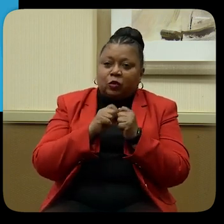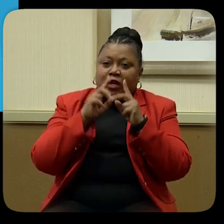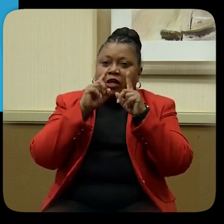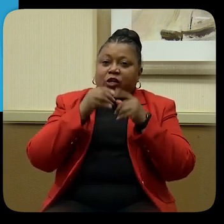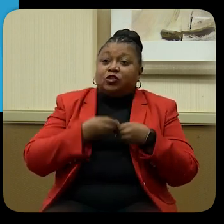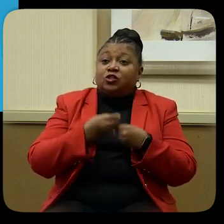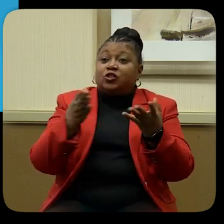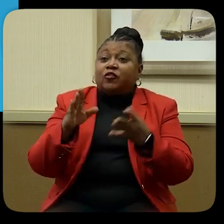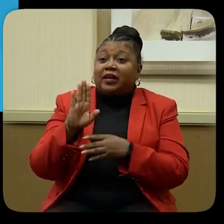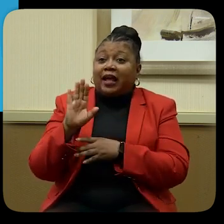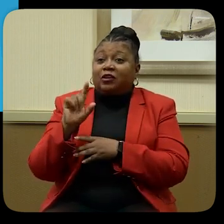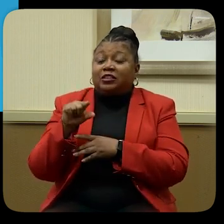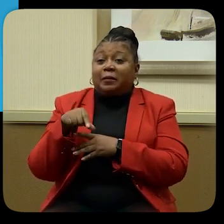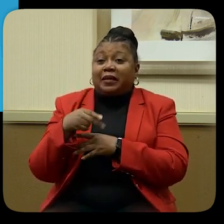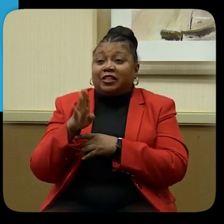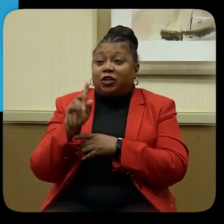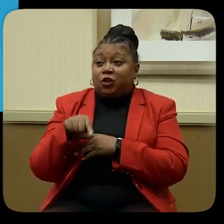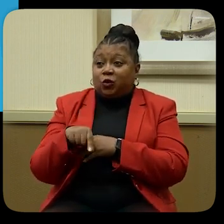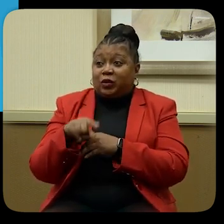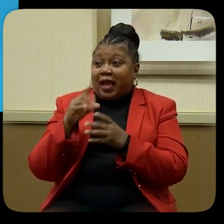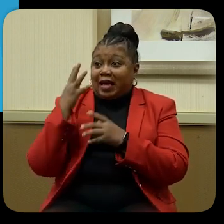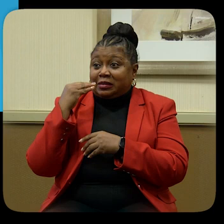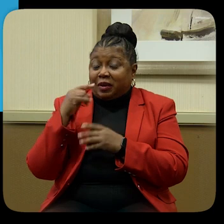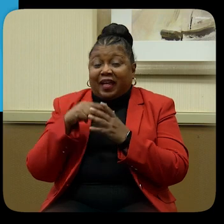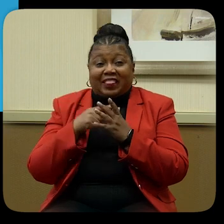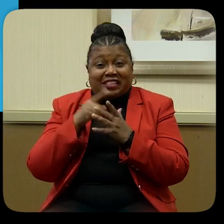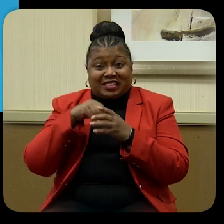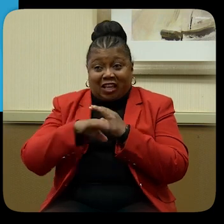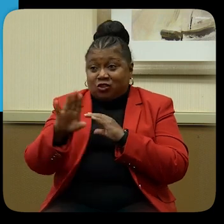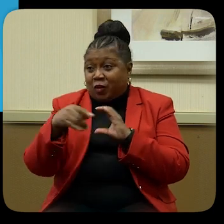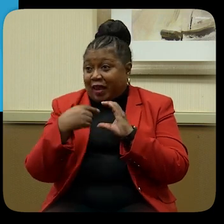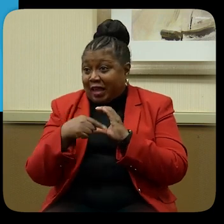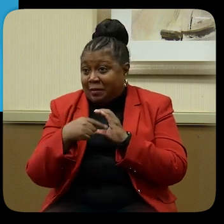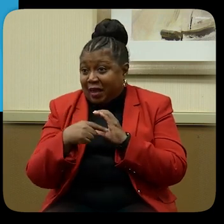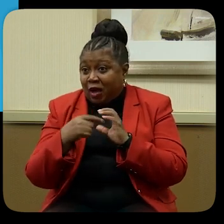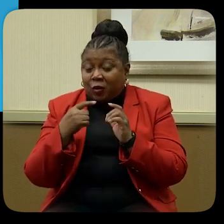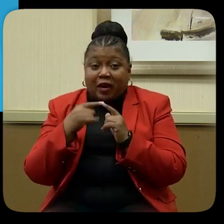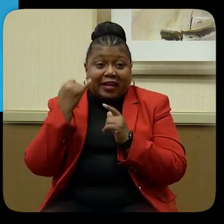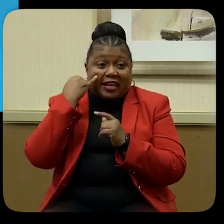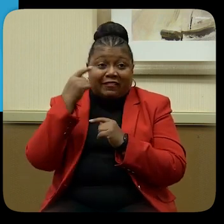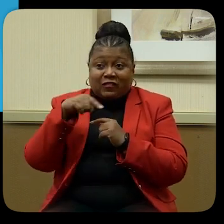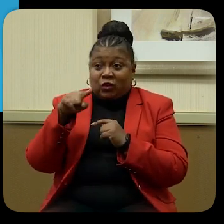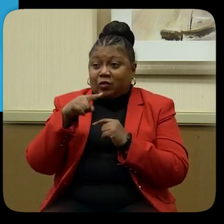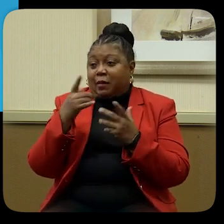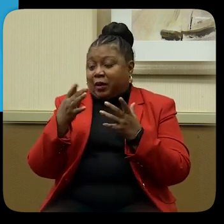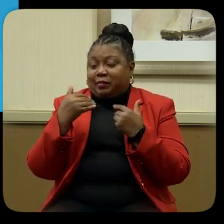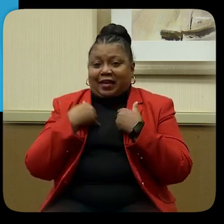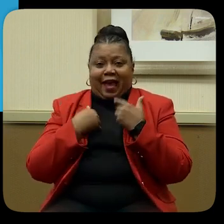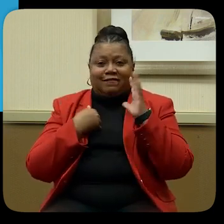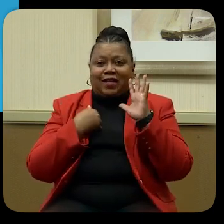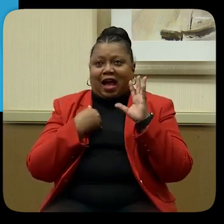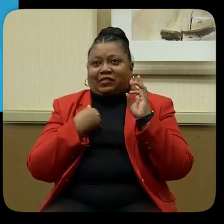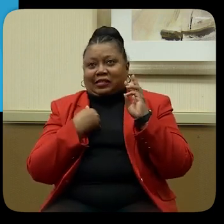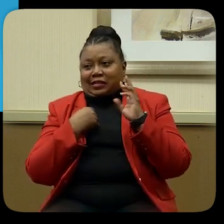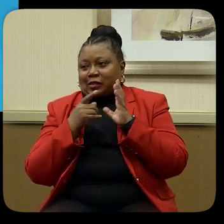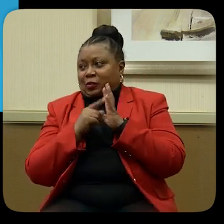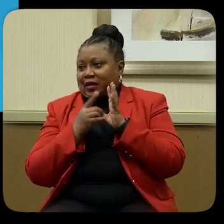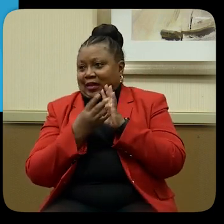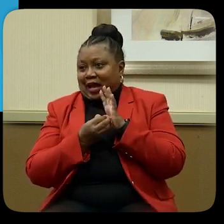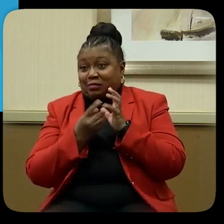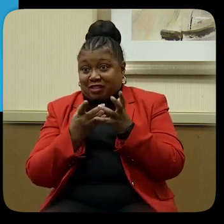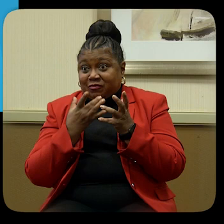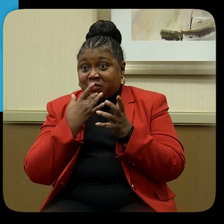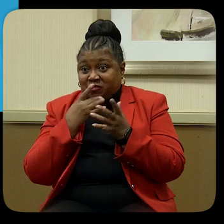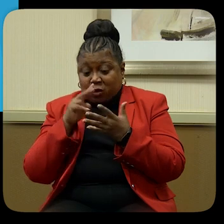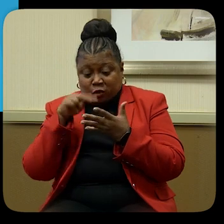serving LGBTQ students. So again, this is in your email, or I probably have 5 or 6 printed out copies if